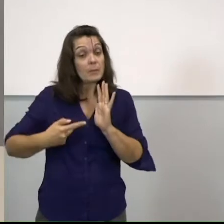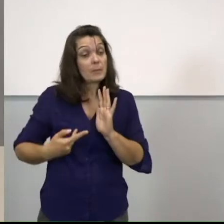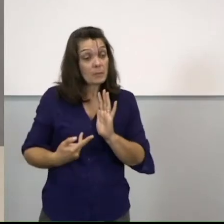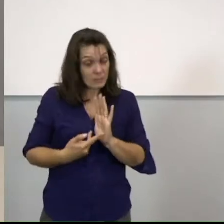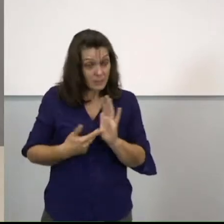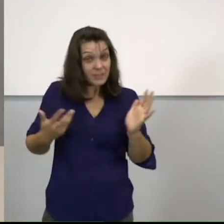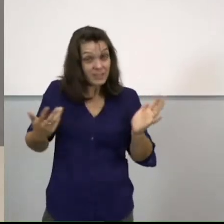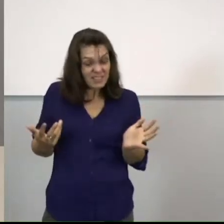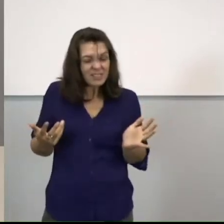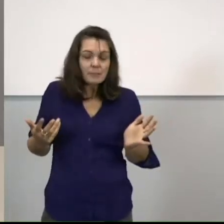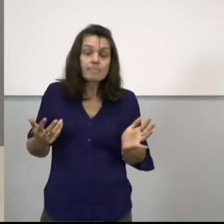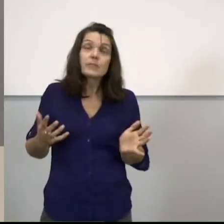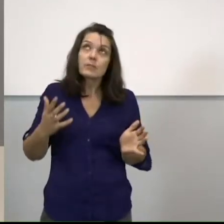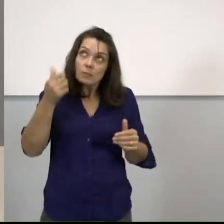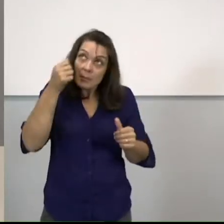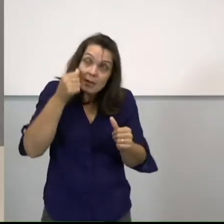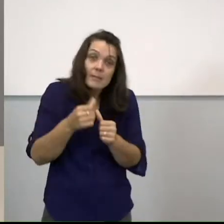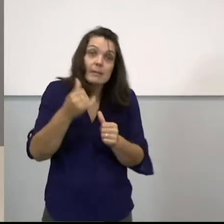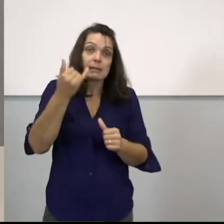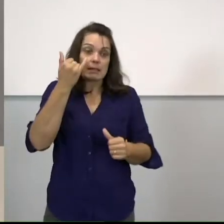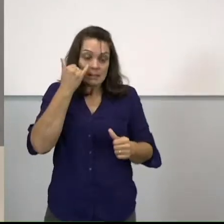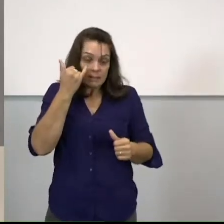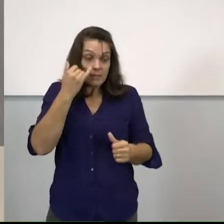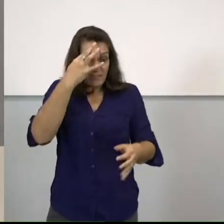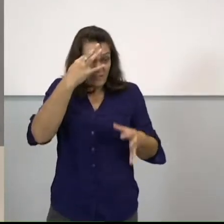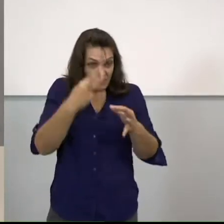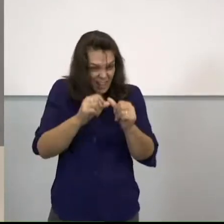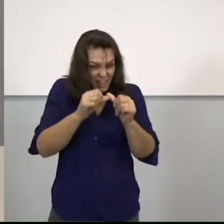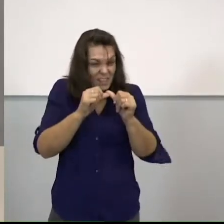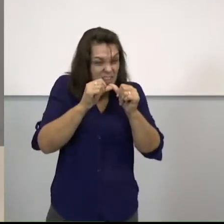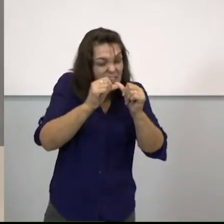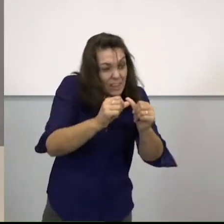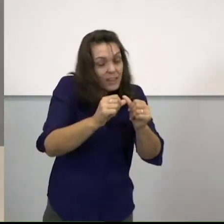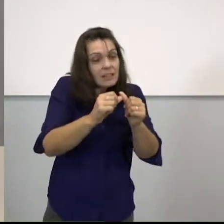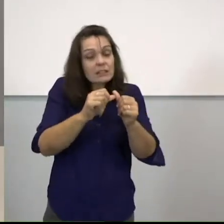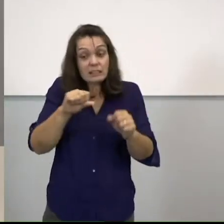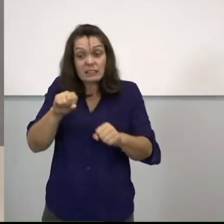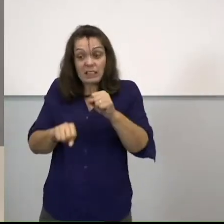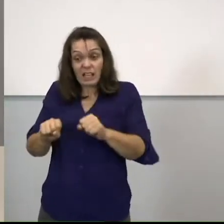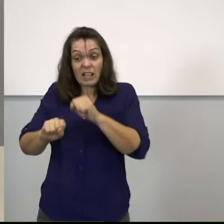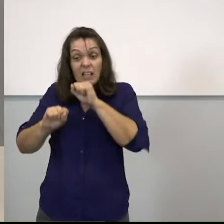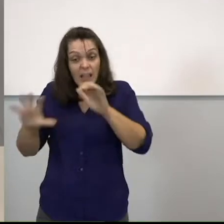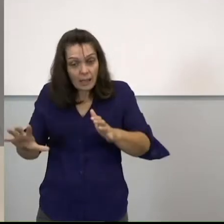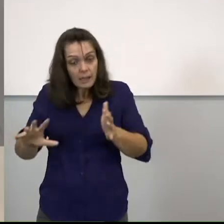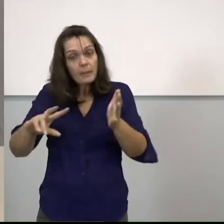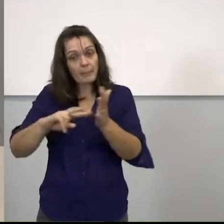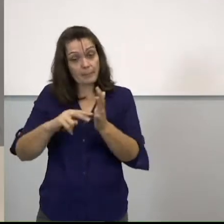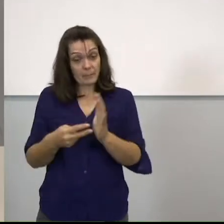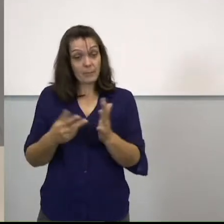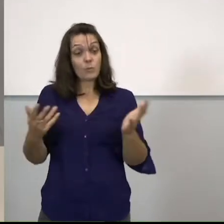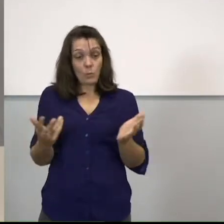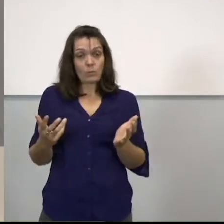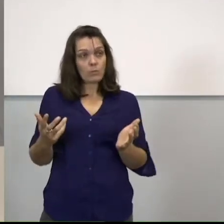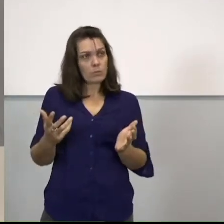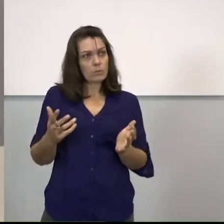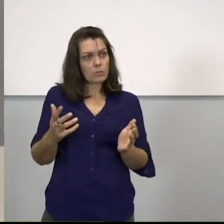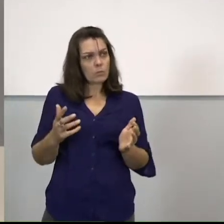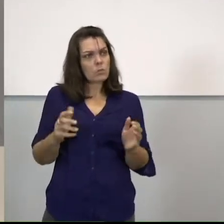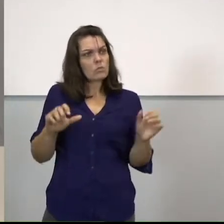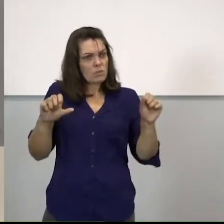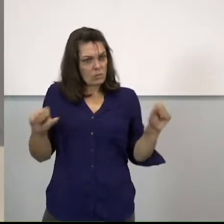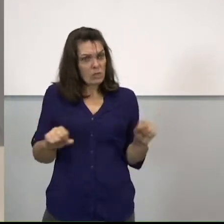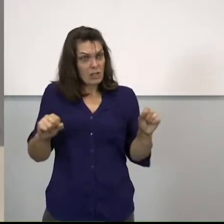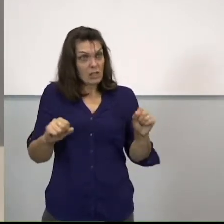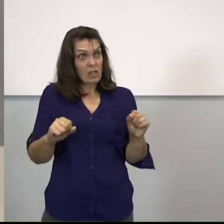if you have faith and you do not doubt, he told his disciples, not only can you do what was done to the fig